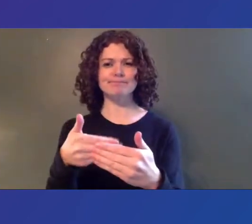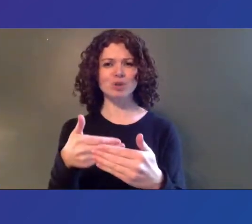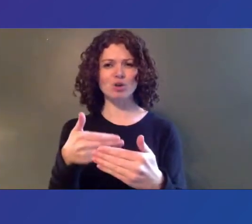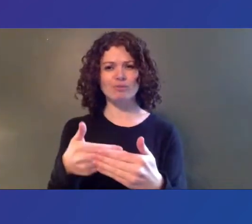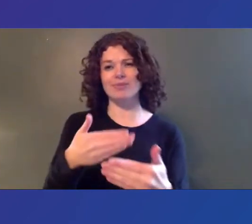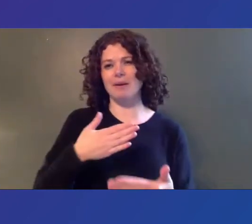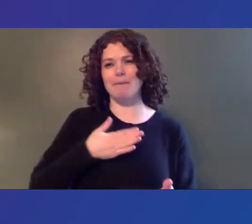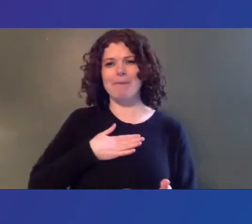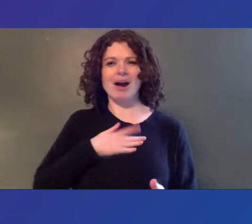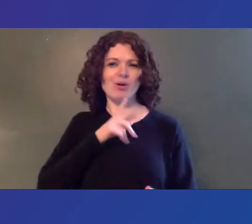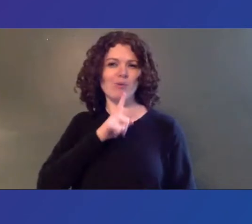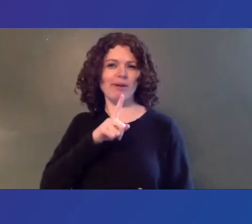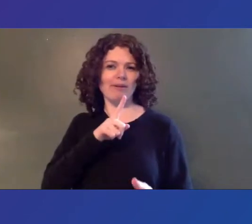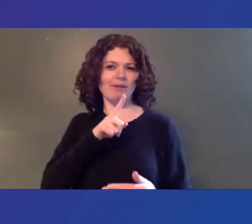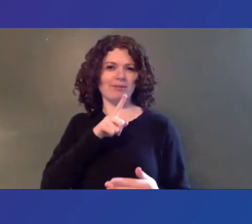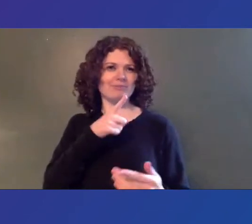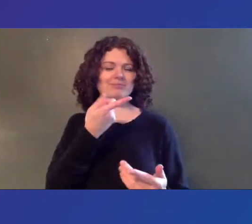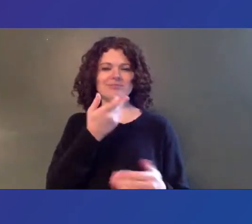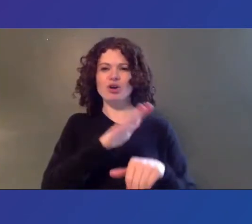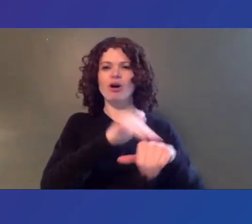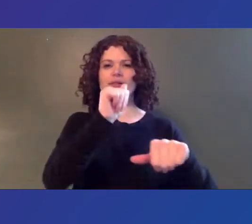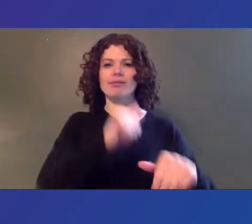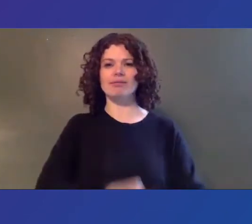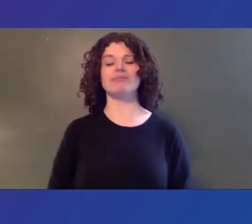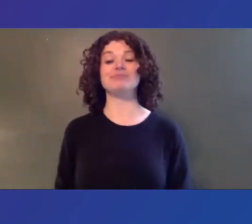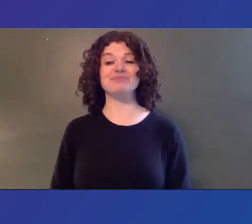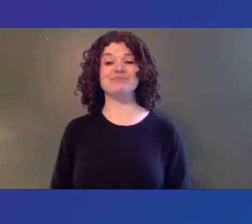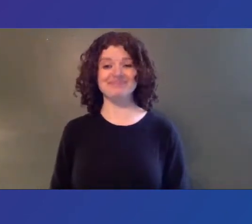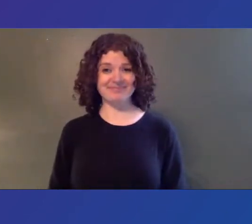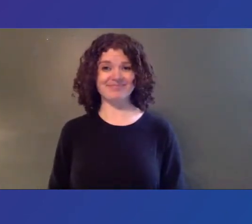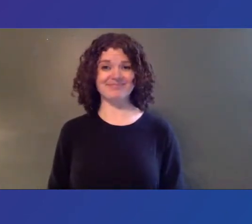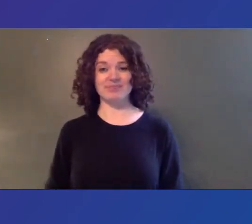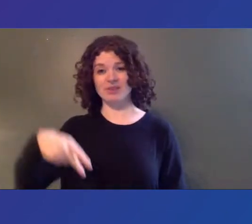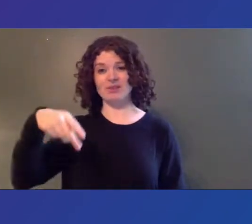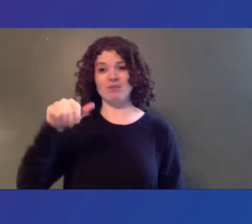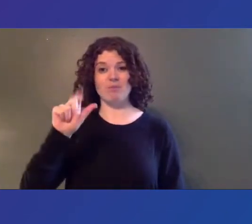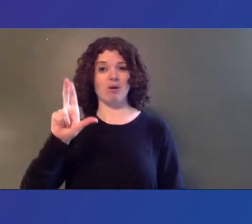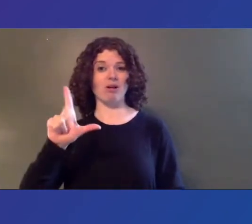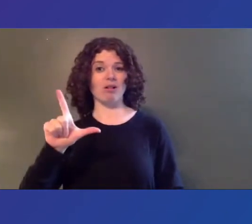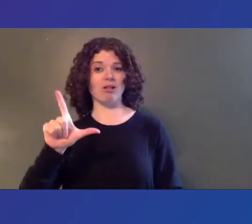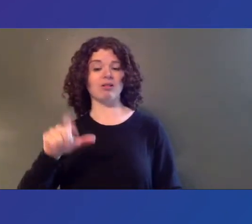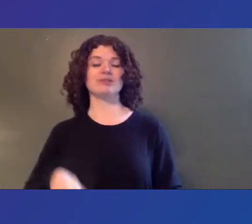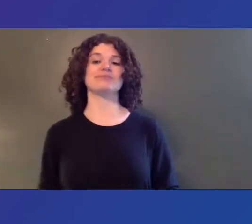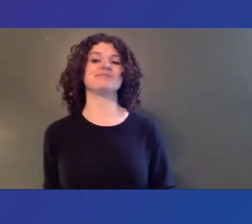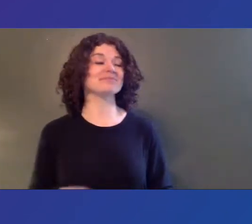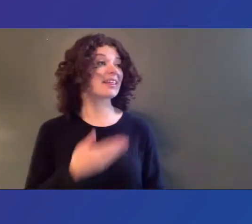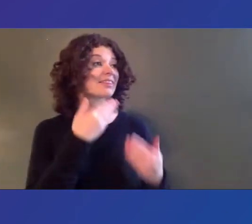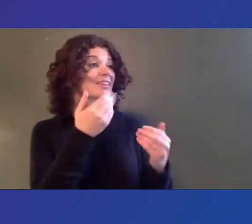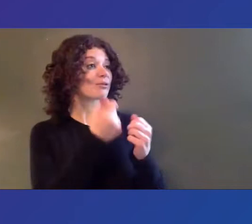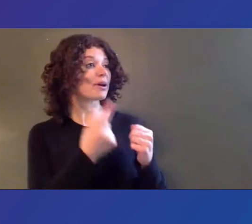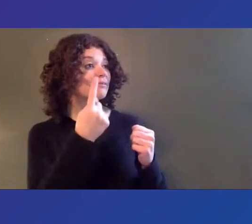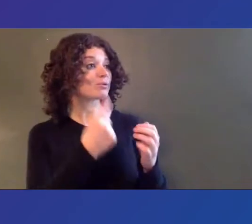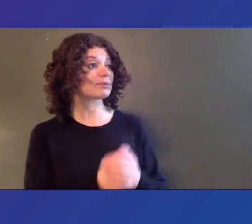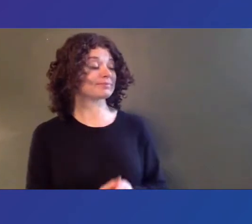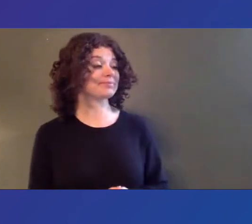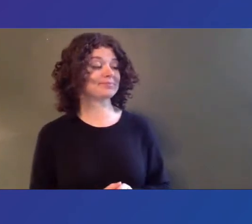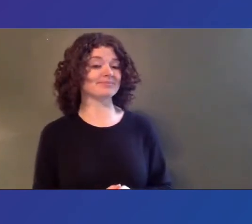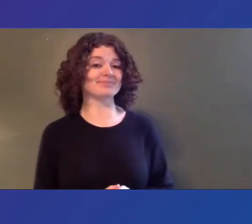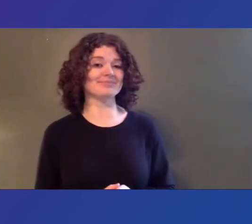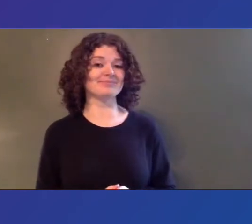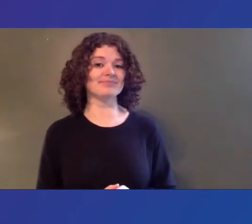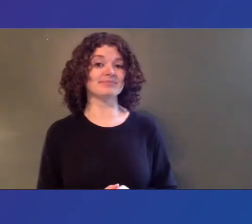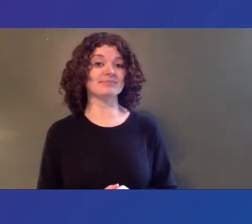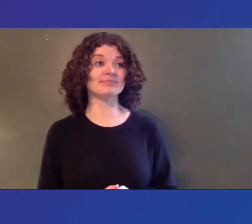you. So, thank you, everyone. And for viewers, you can read a